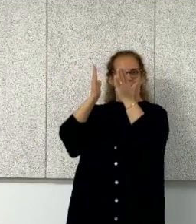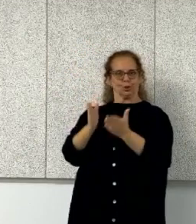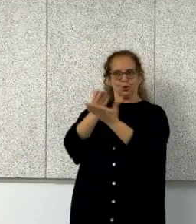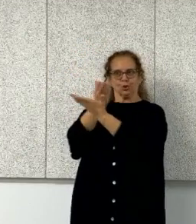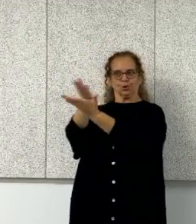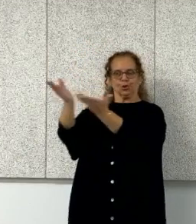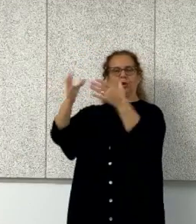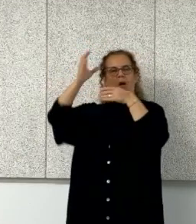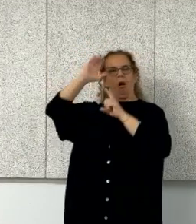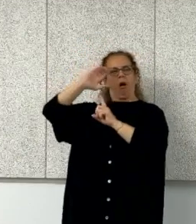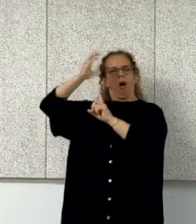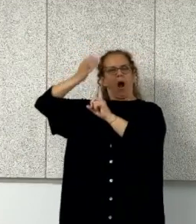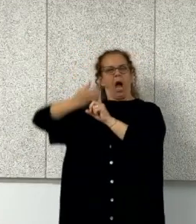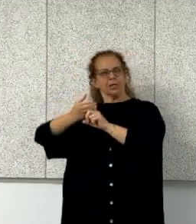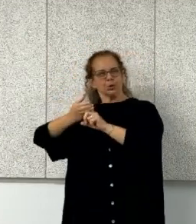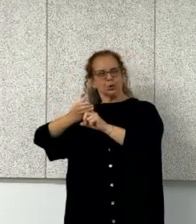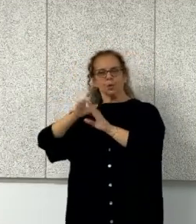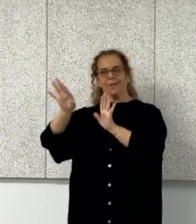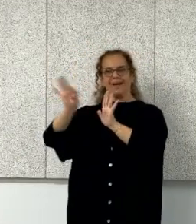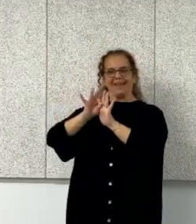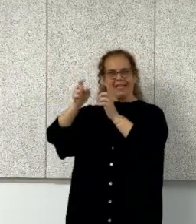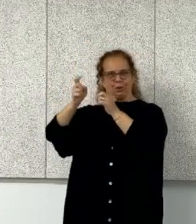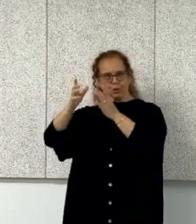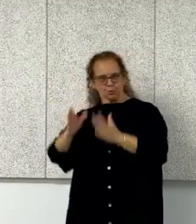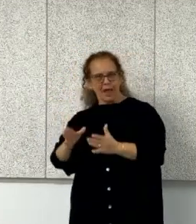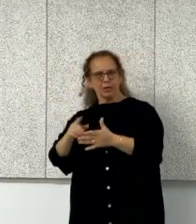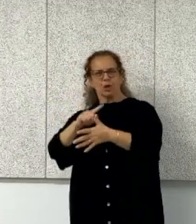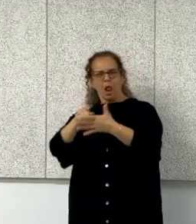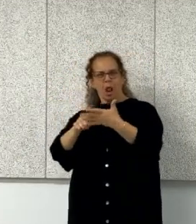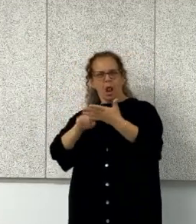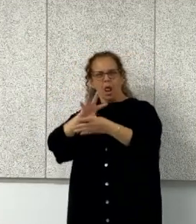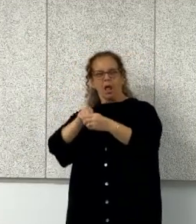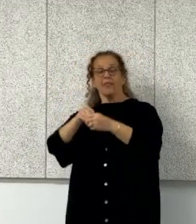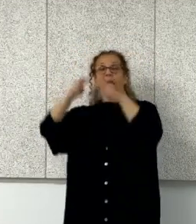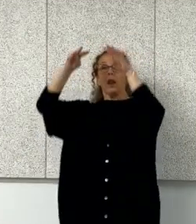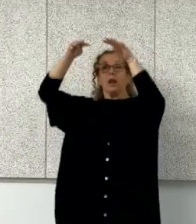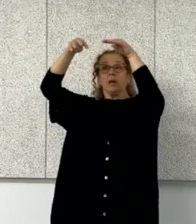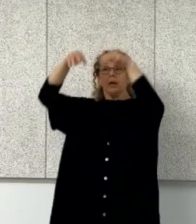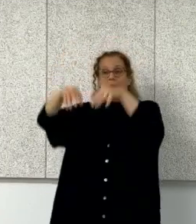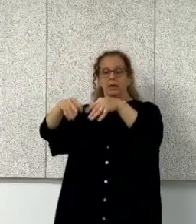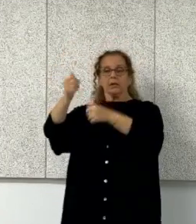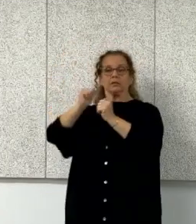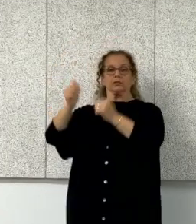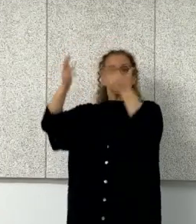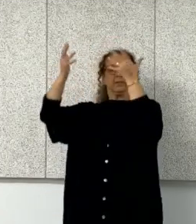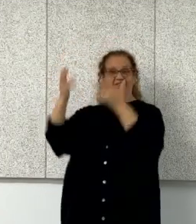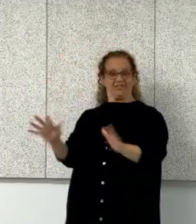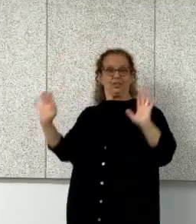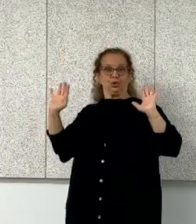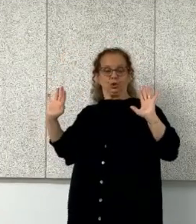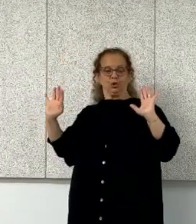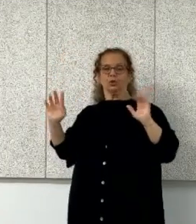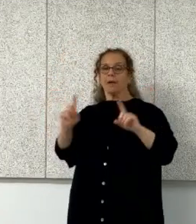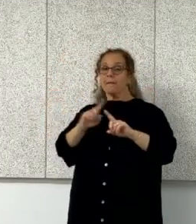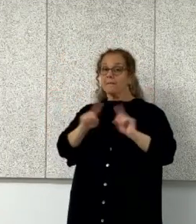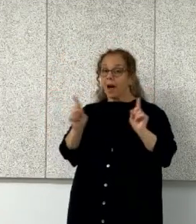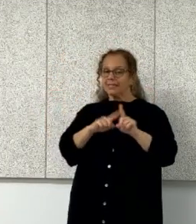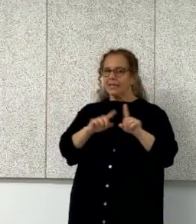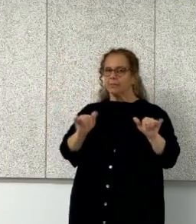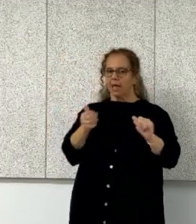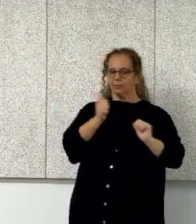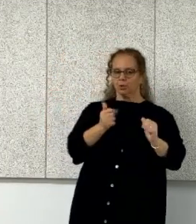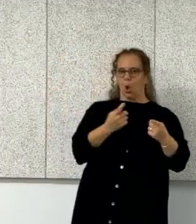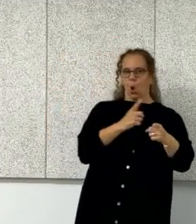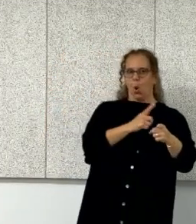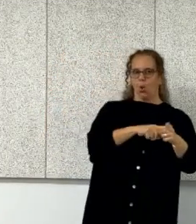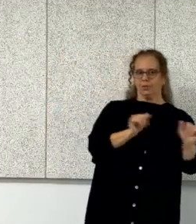someone costumed them, and there's a casting director that helped to support it, and then the curtain comes down, and that show ends, right? But at the same time, there's another show happening,